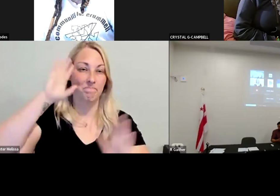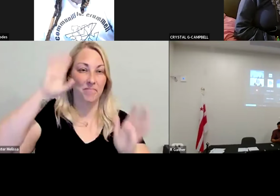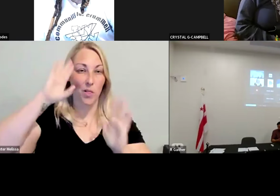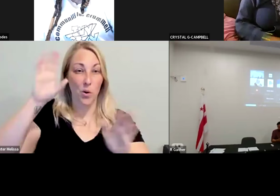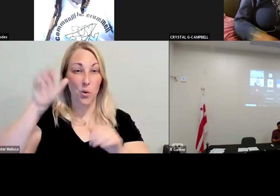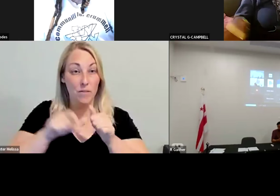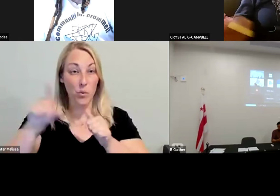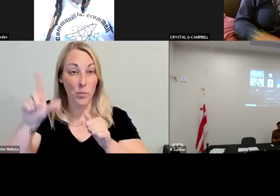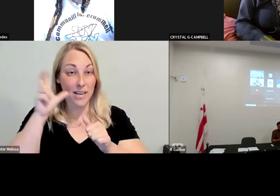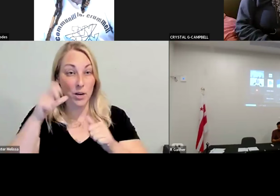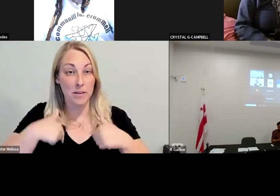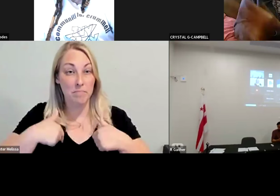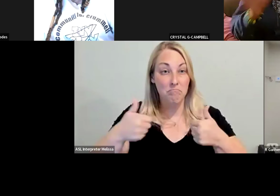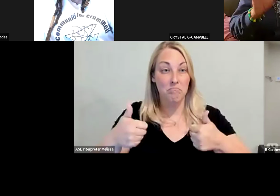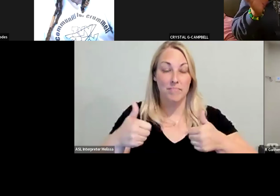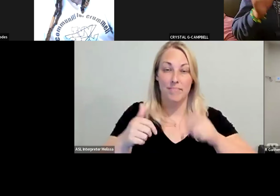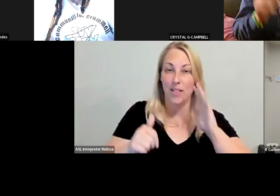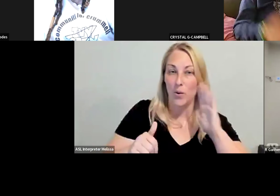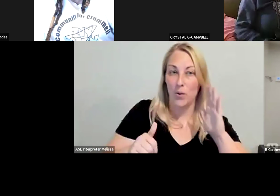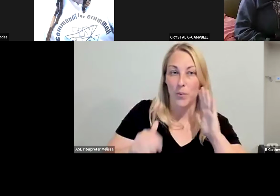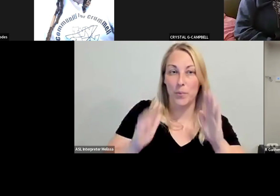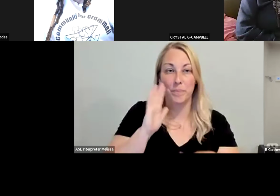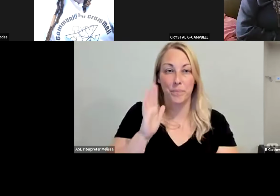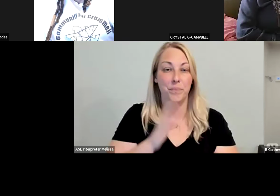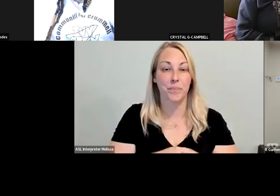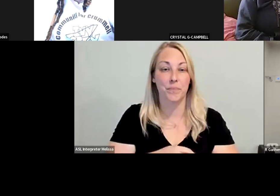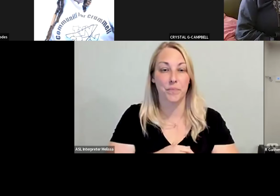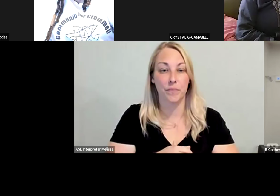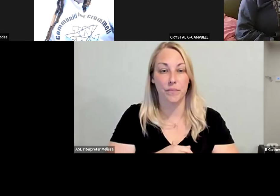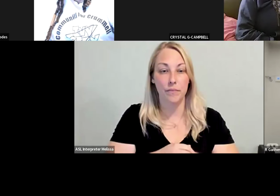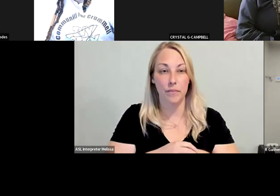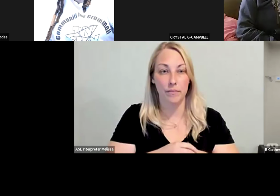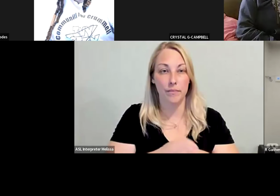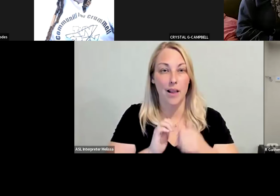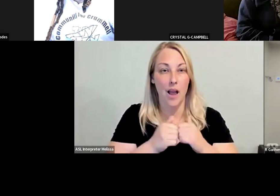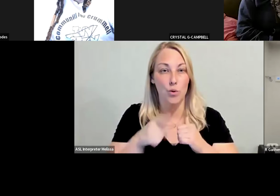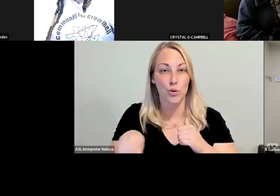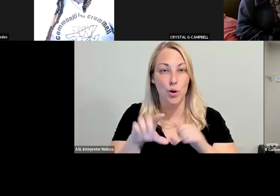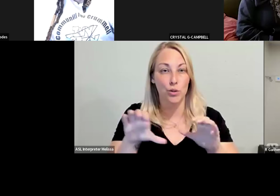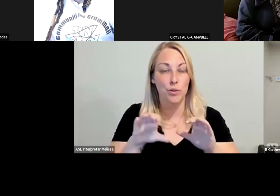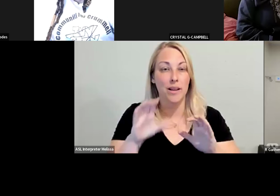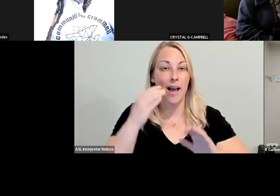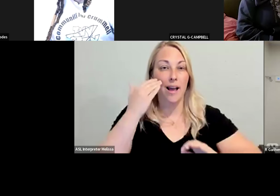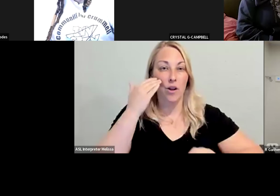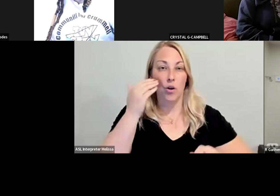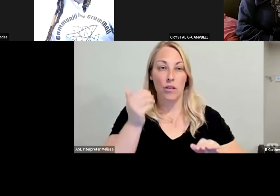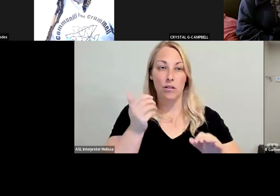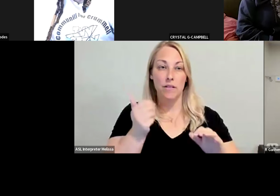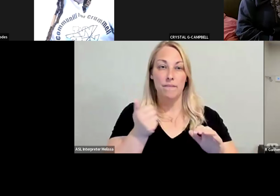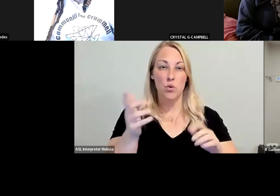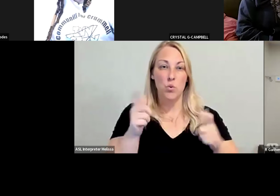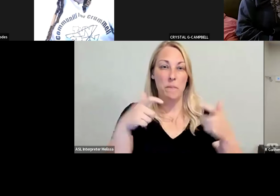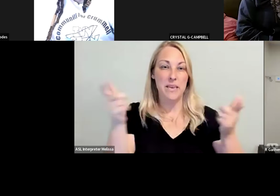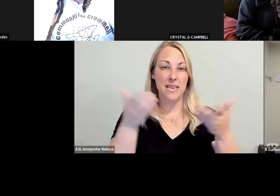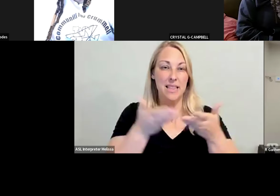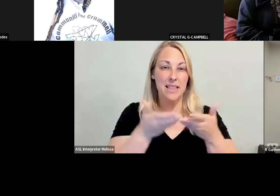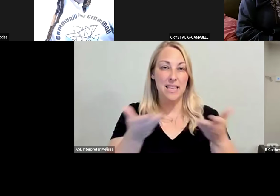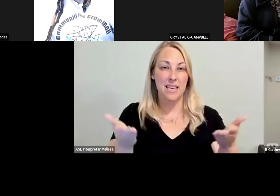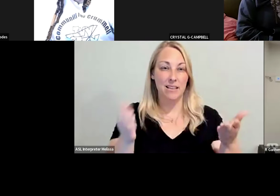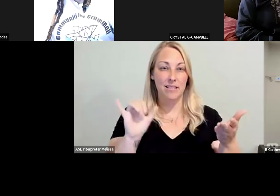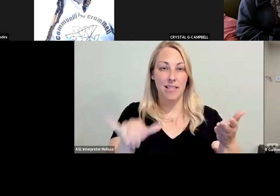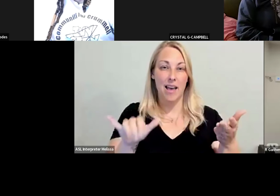hear me? Hey, Commander. Yes, we can hear you. How are you? I know there's a couple big things that have been